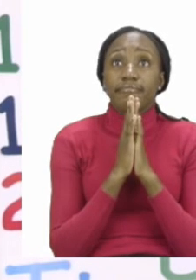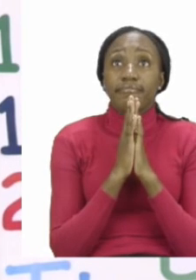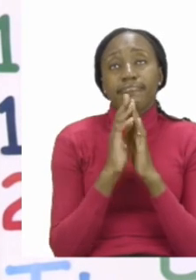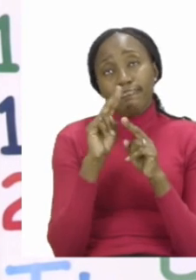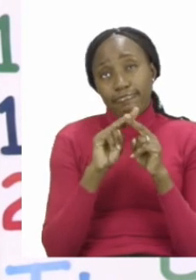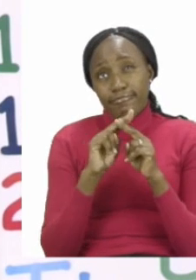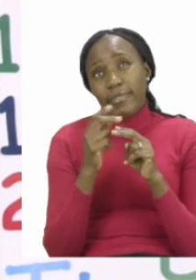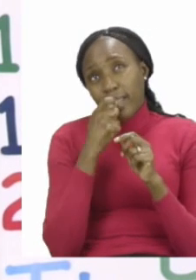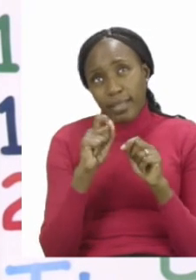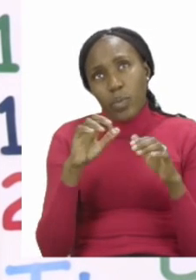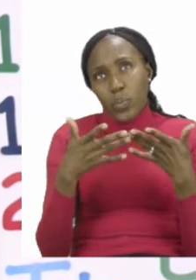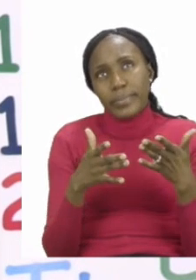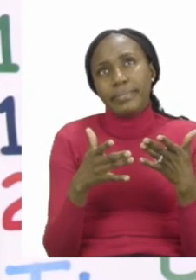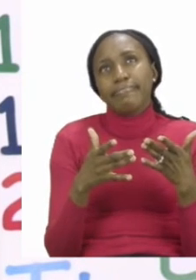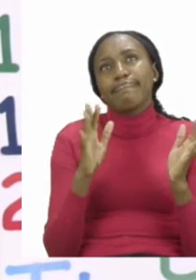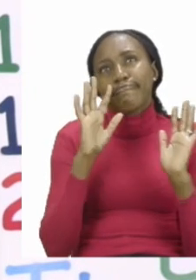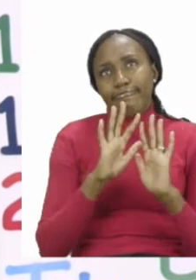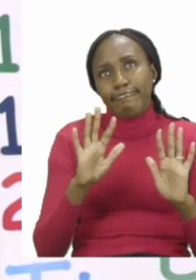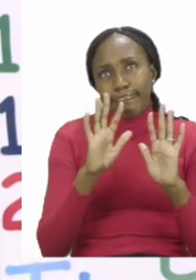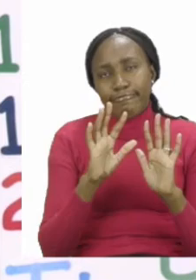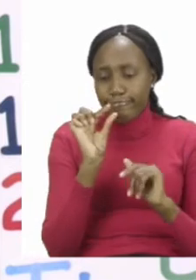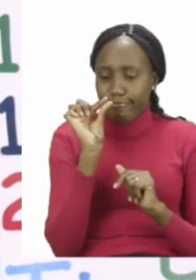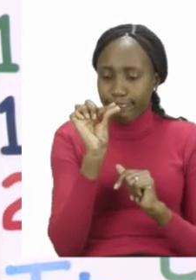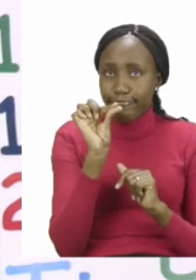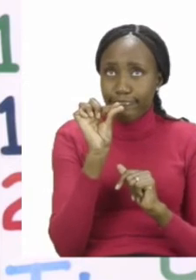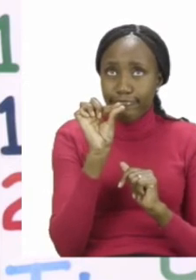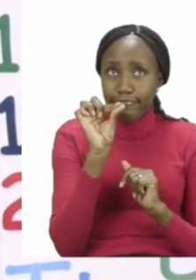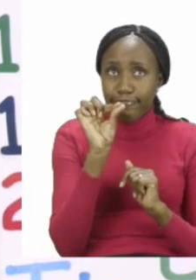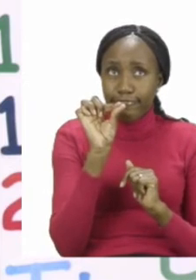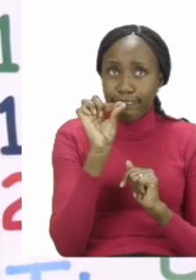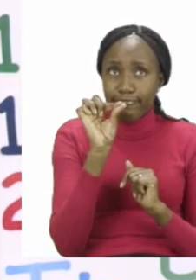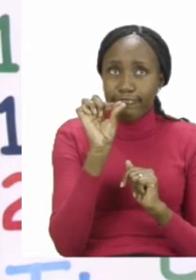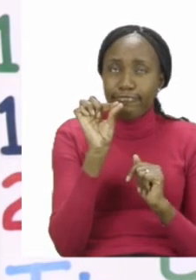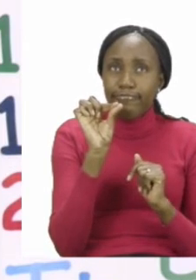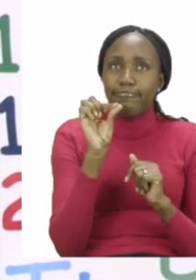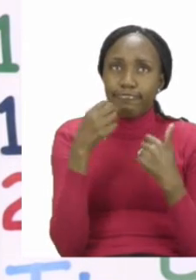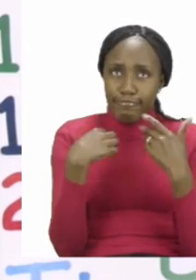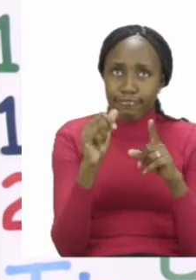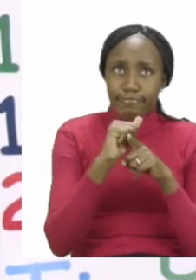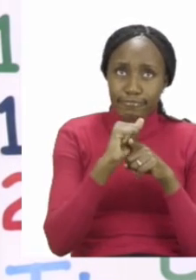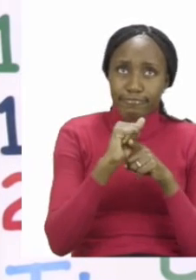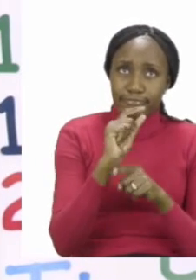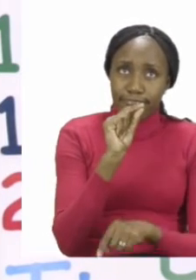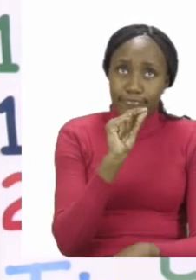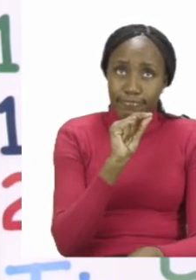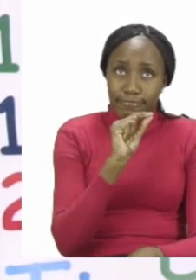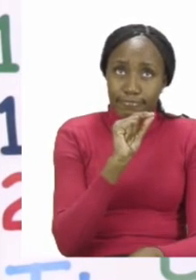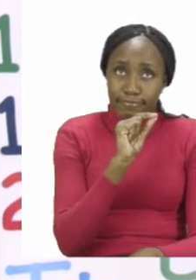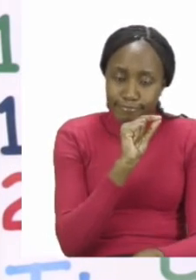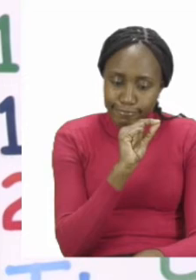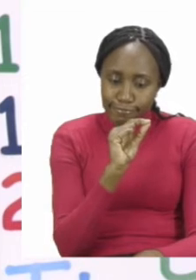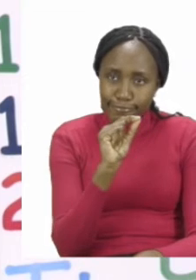your crayons, make sure that you hold it nice and tightly in your hand, and then you take it and